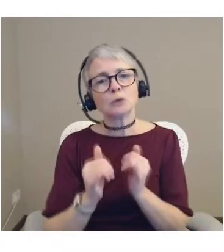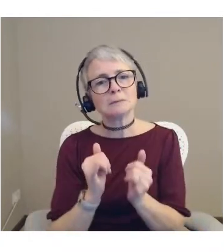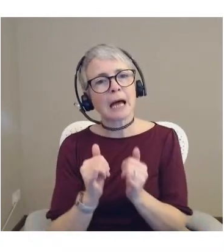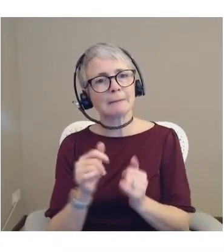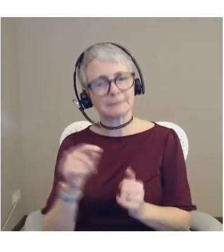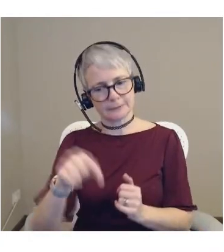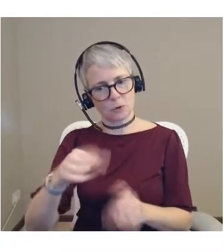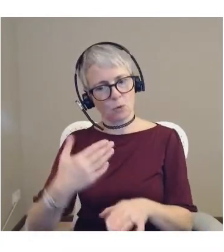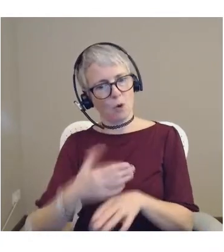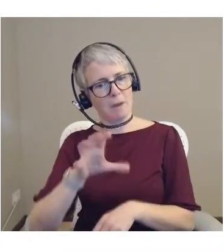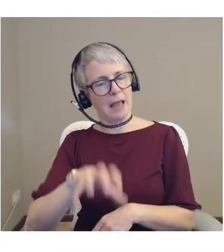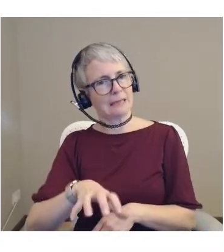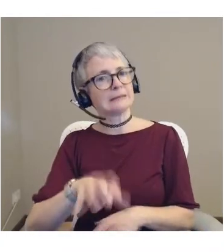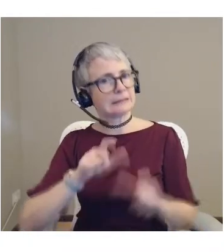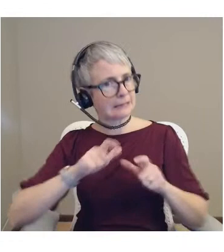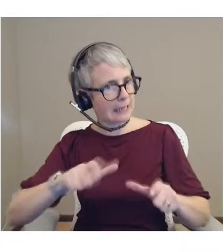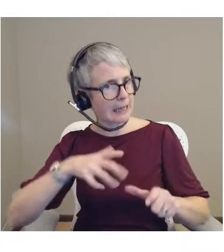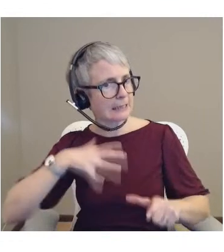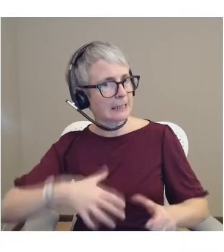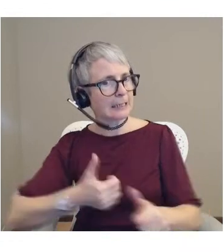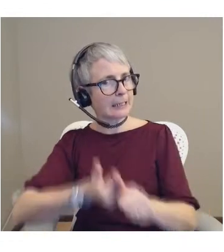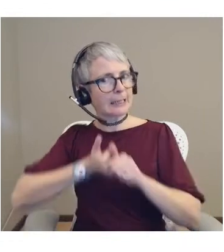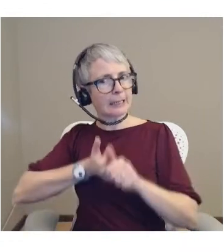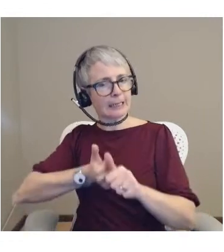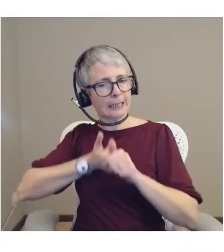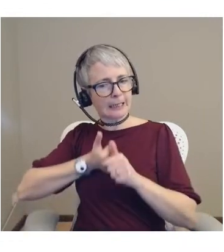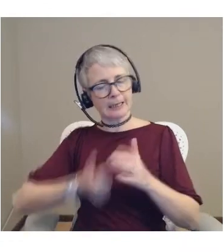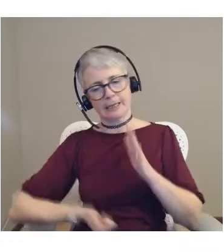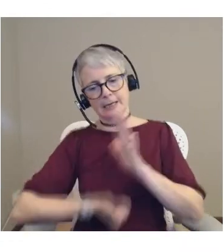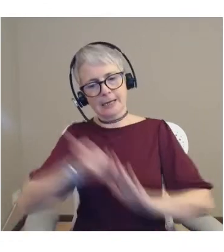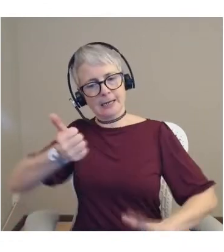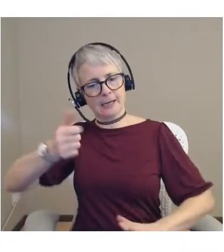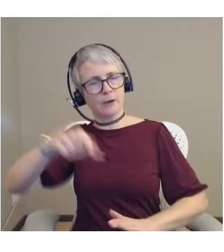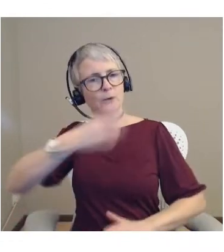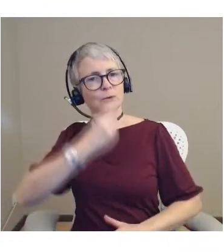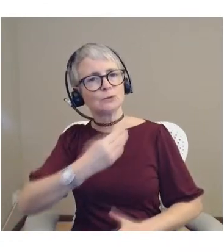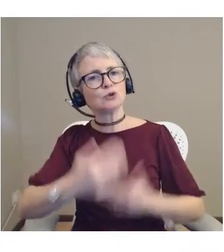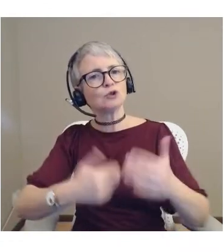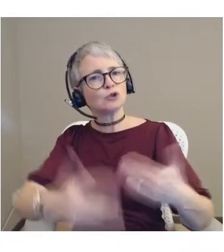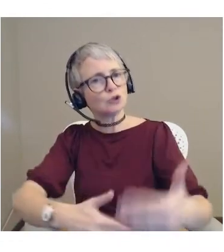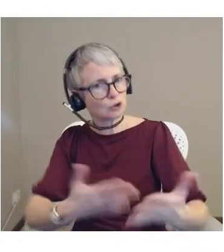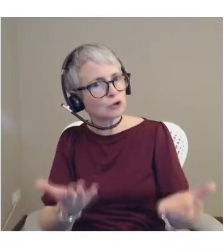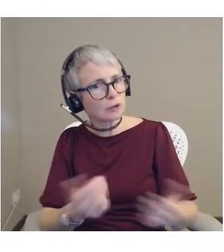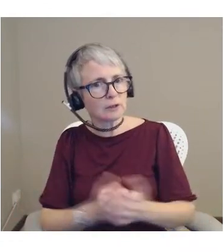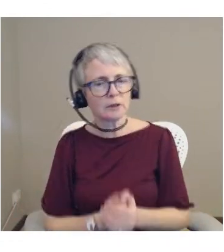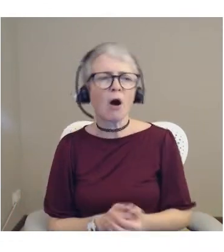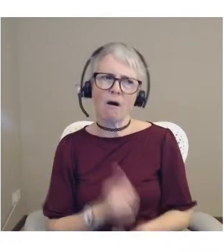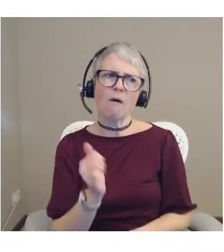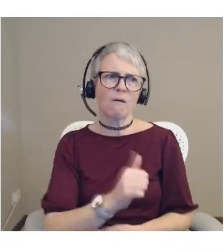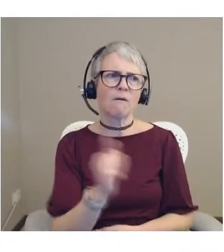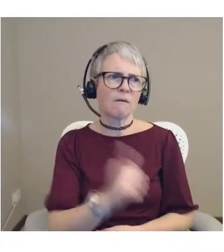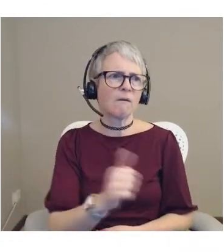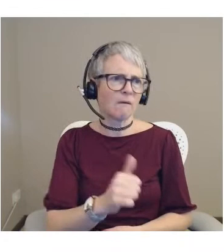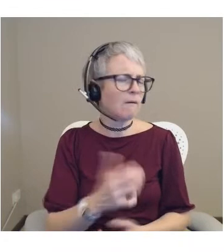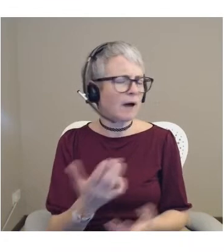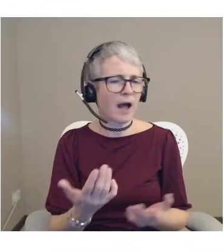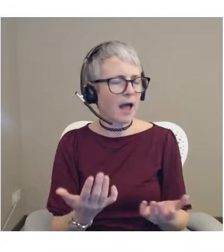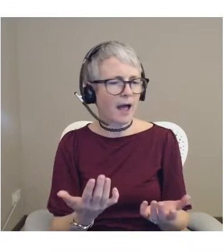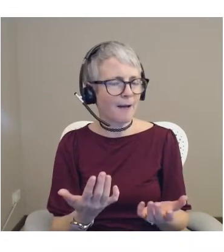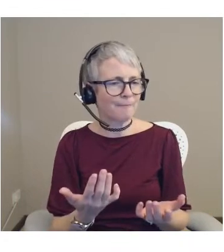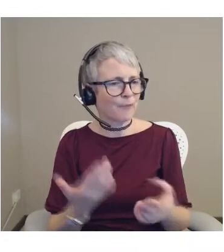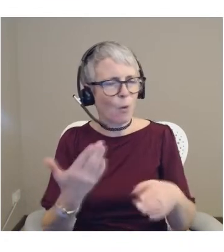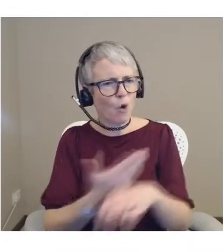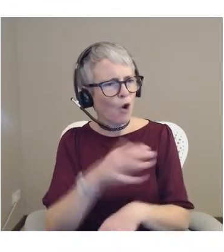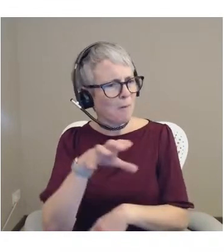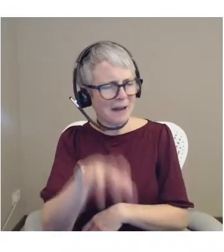similar mix of partnership and connections that people are going to need. Absolutely, I mean, workplace, as I said earlier, it's this